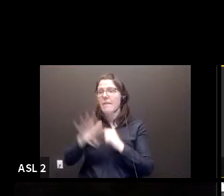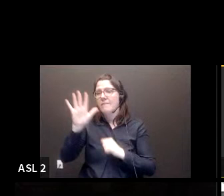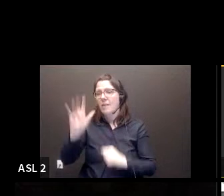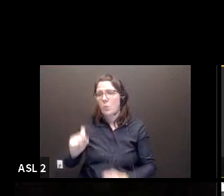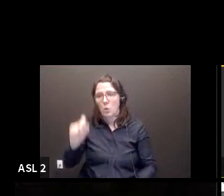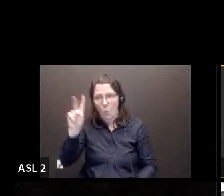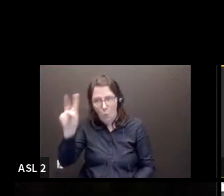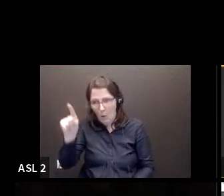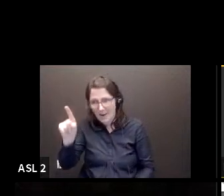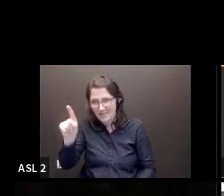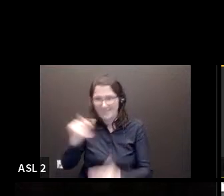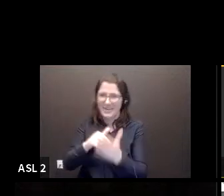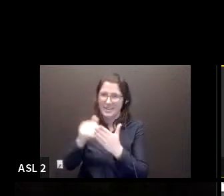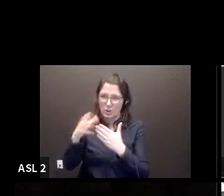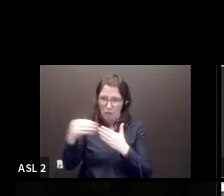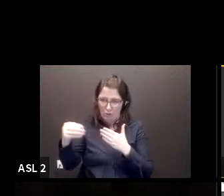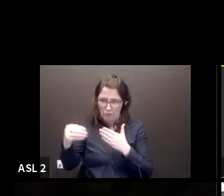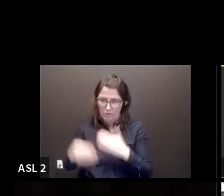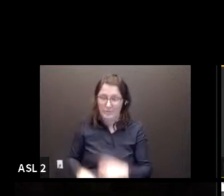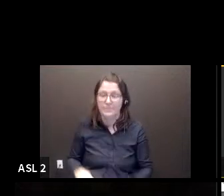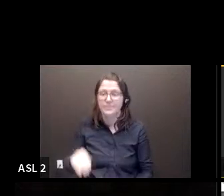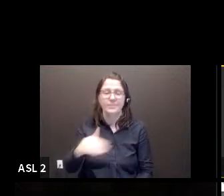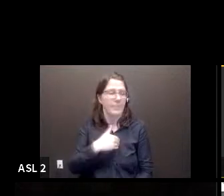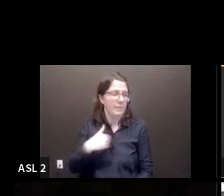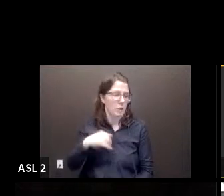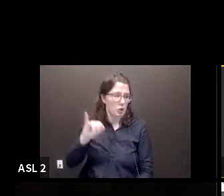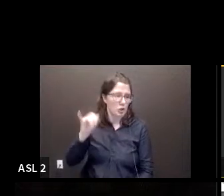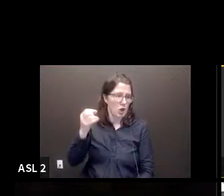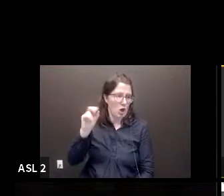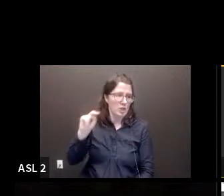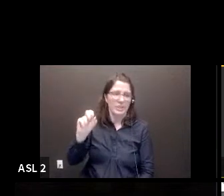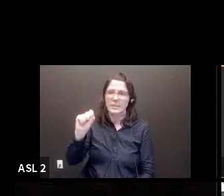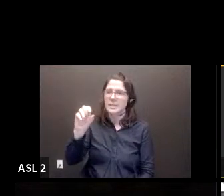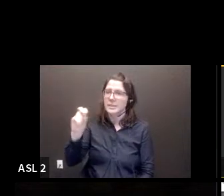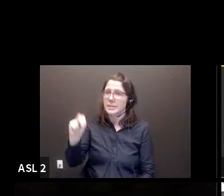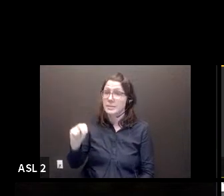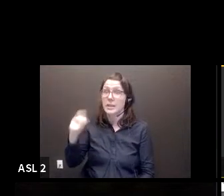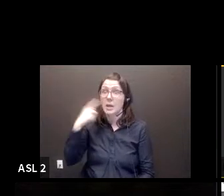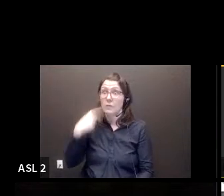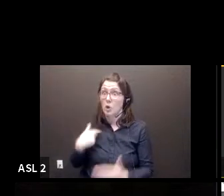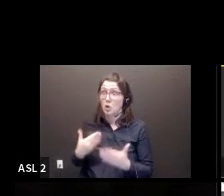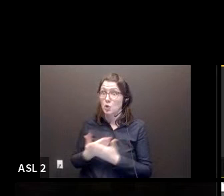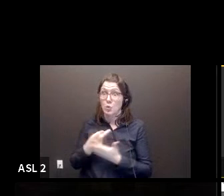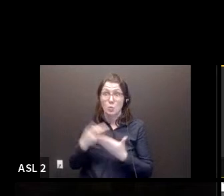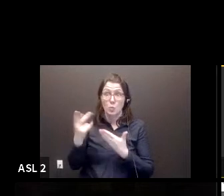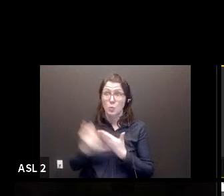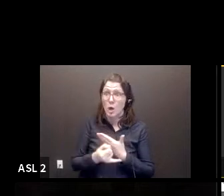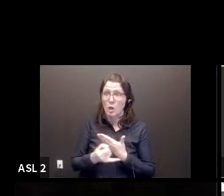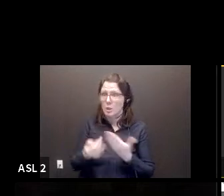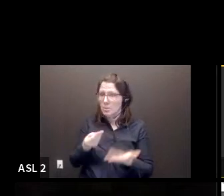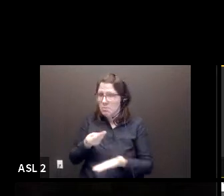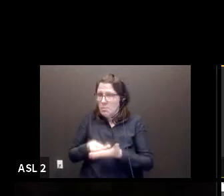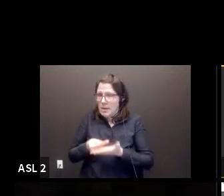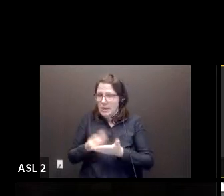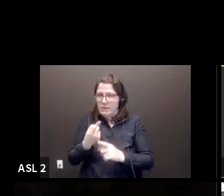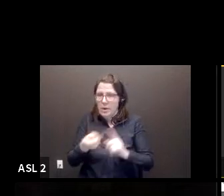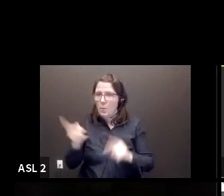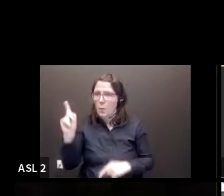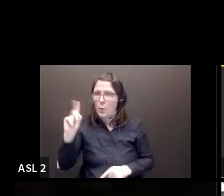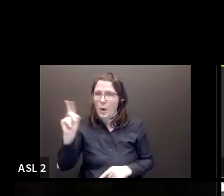okay so then what is the contingency plan for funding the new initiatives if the efficiencies